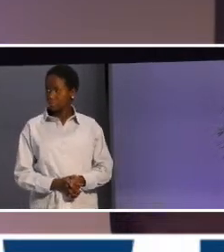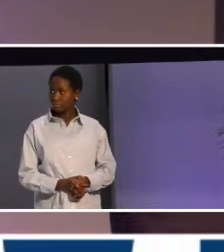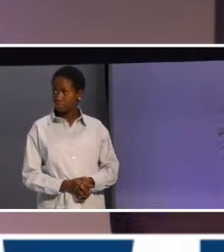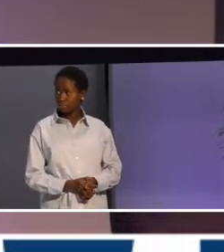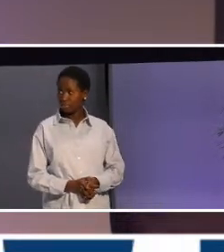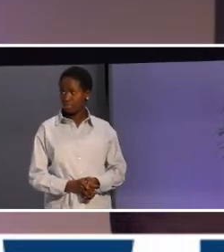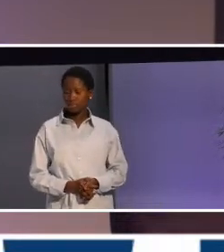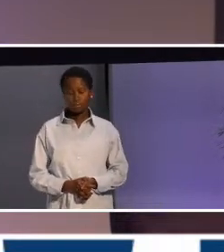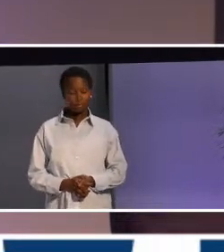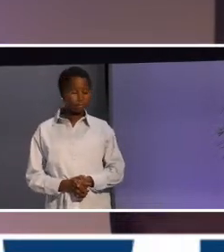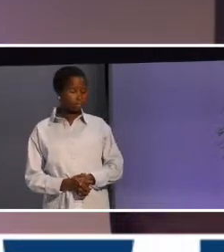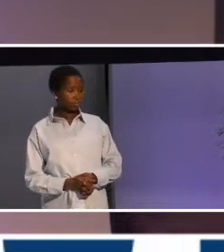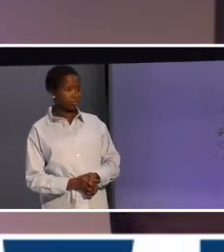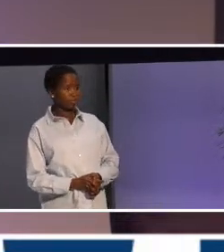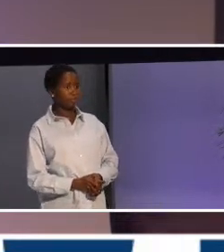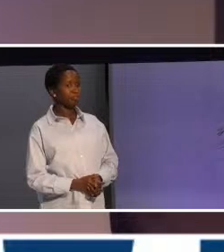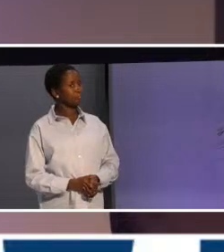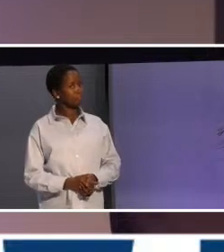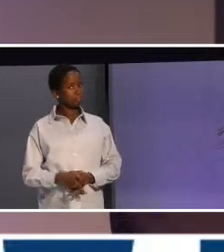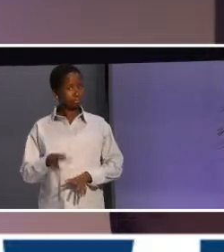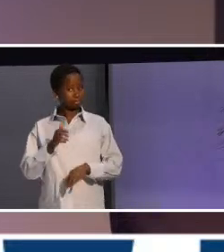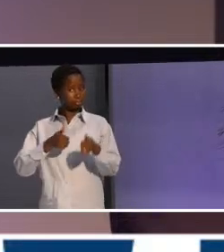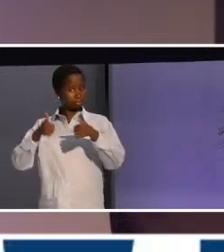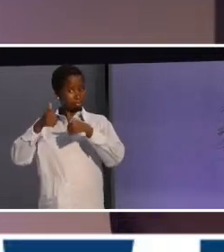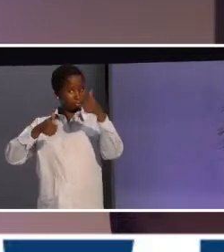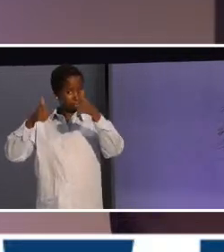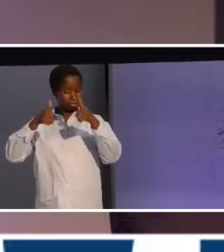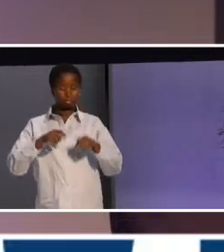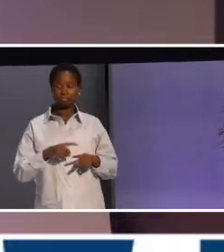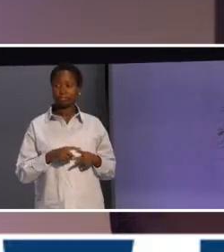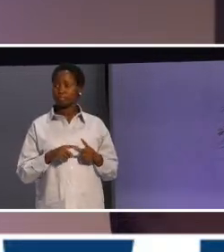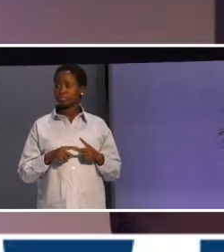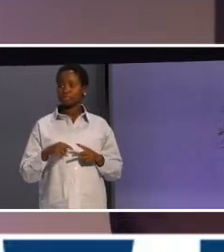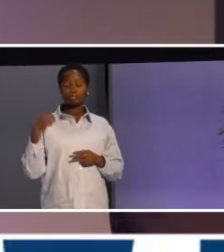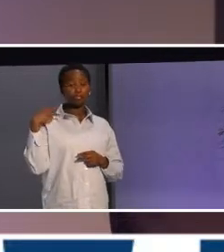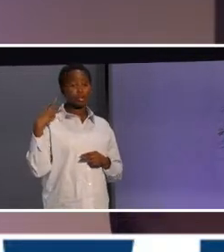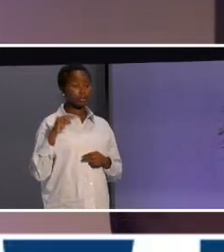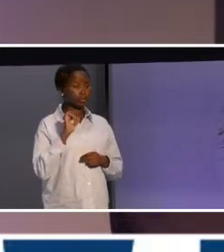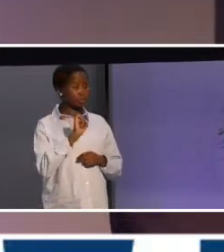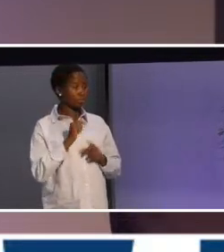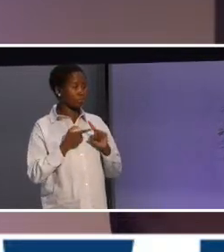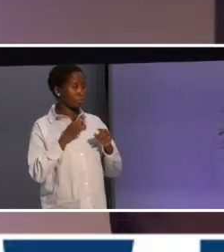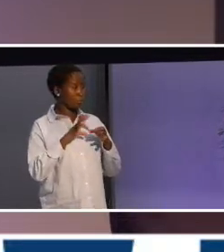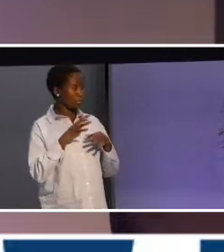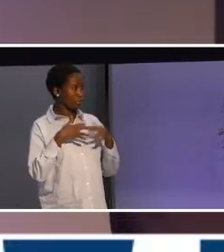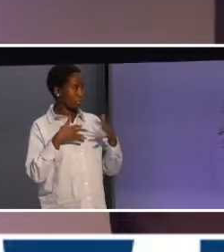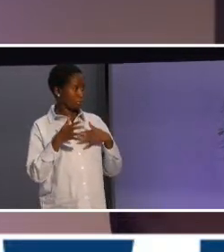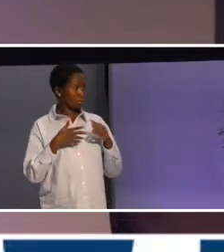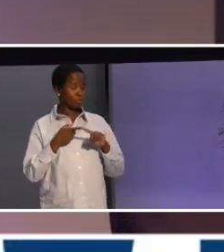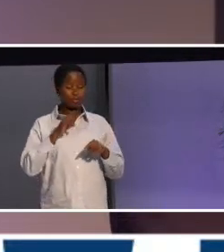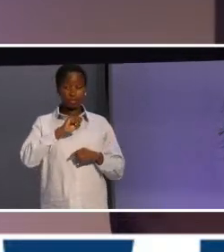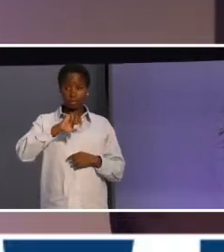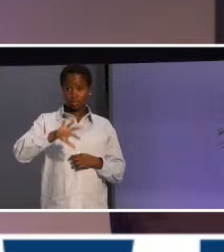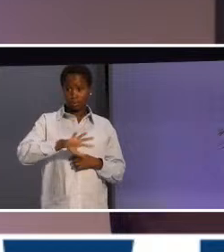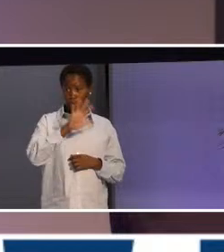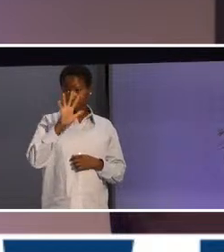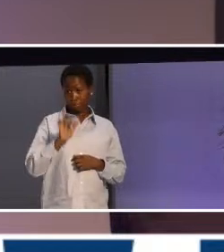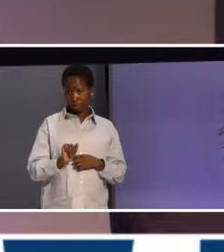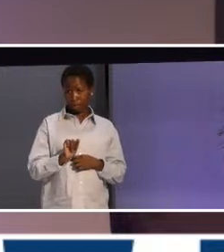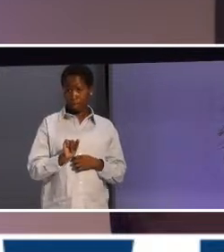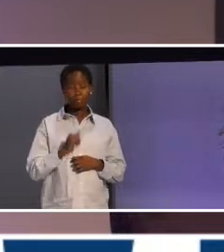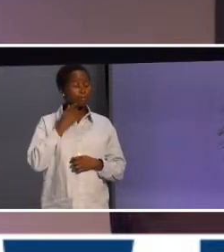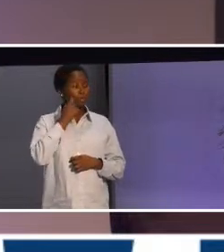His Excellency, Minister of Home Affairs of South Africa, Motse Awaledi,